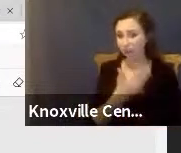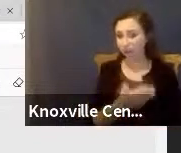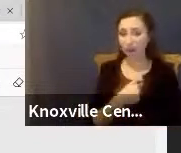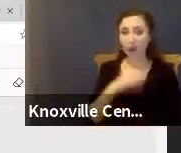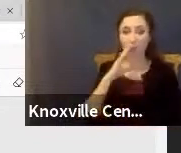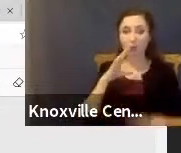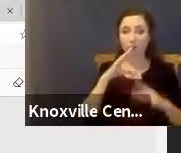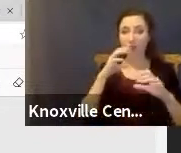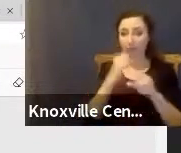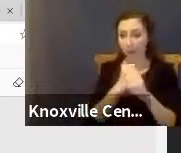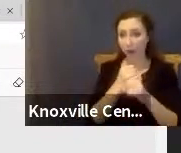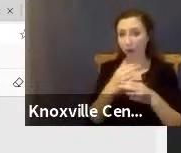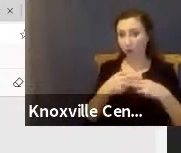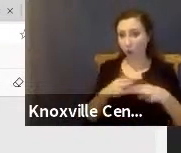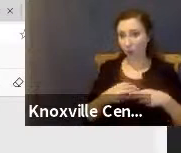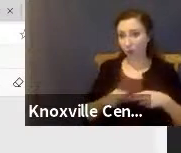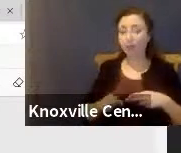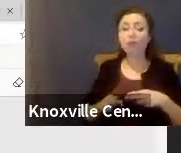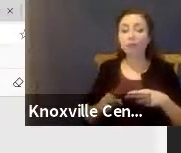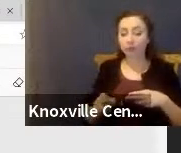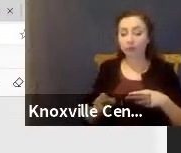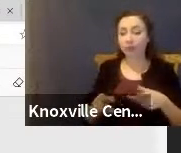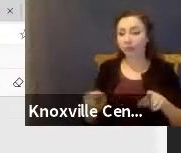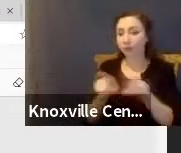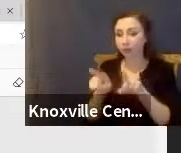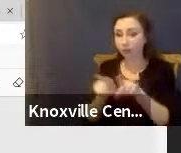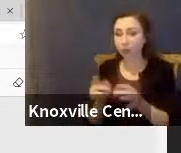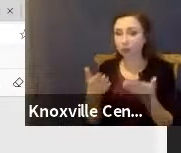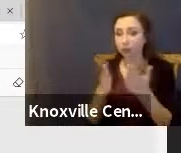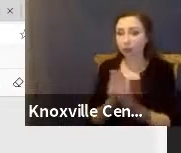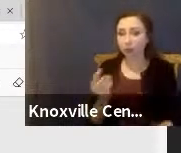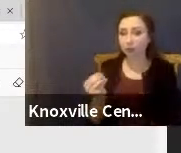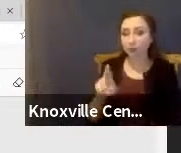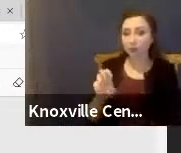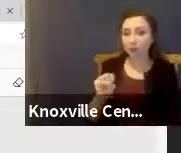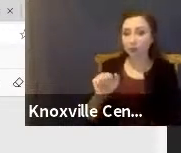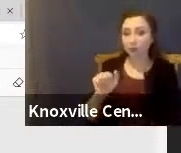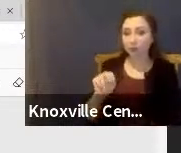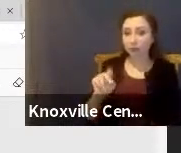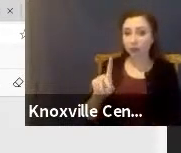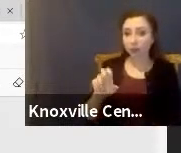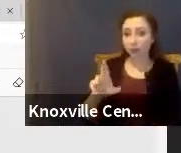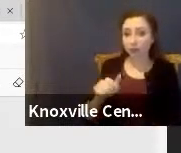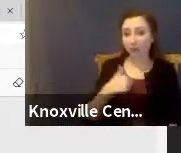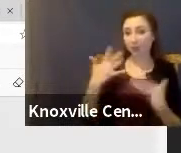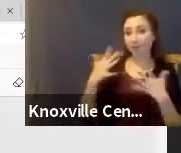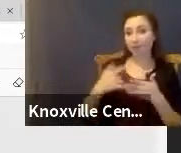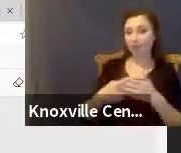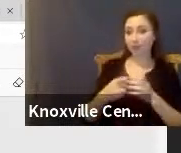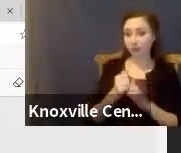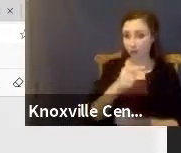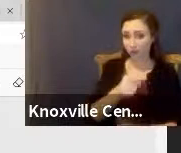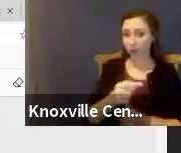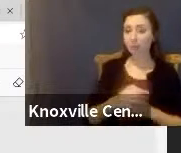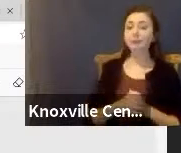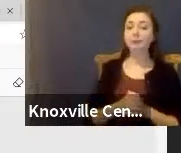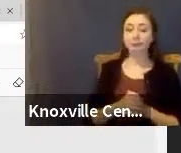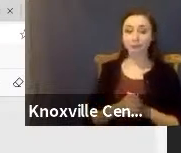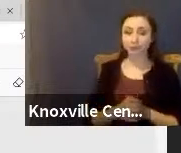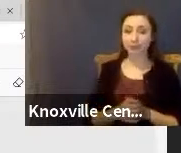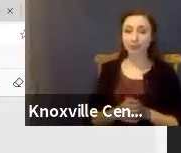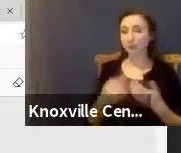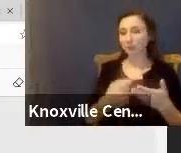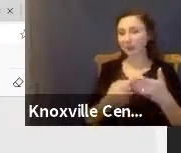summarize and then just also ask Mr. Sanders, as I did discuss this with him, but it just says, and we've discussed